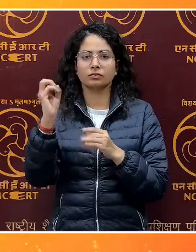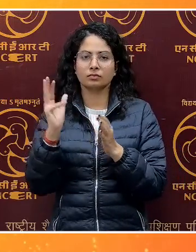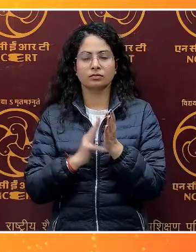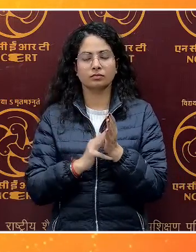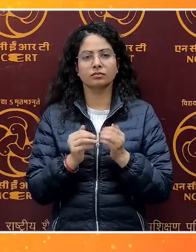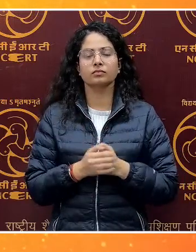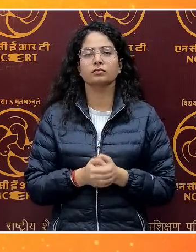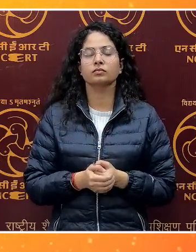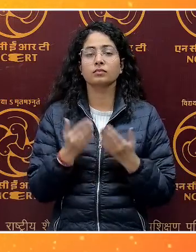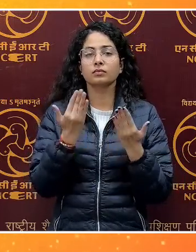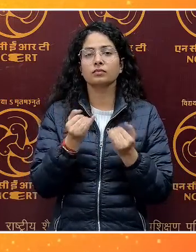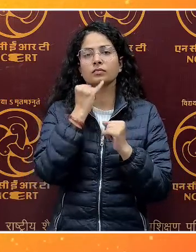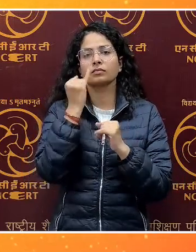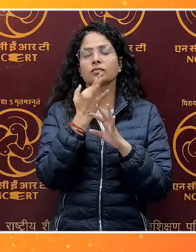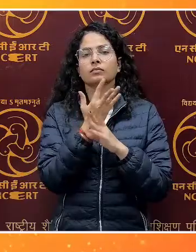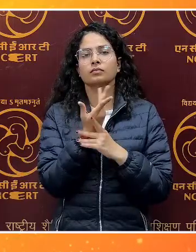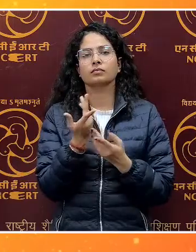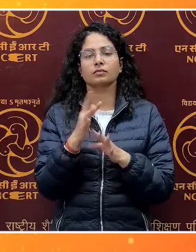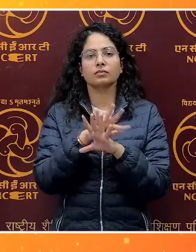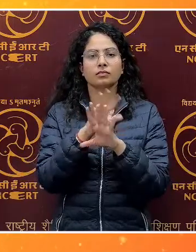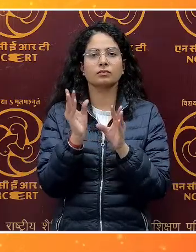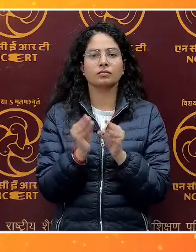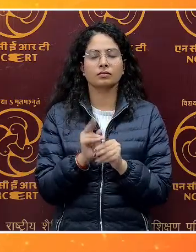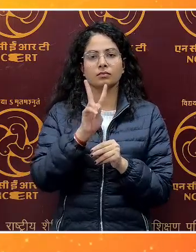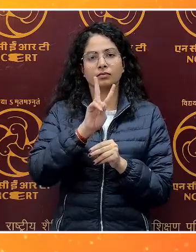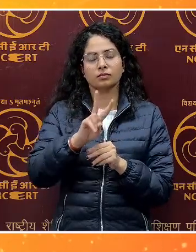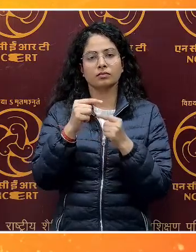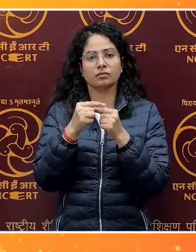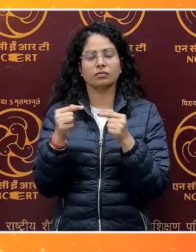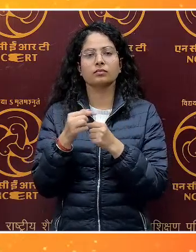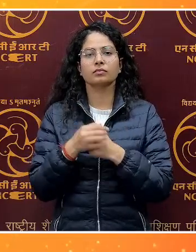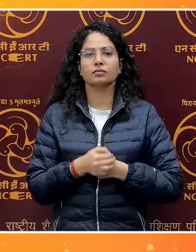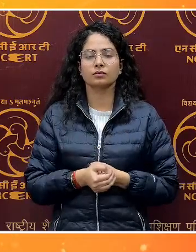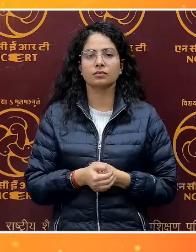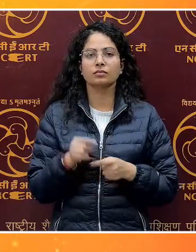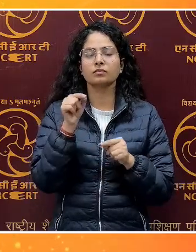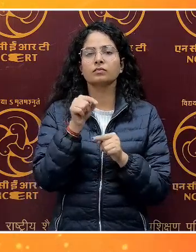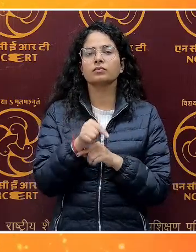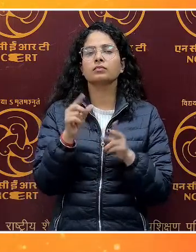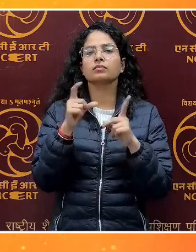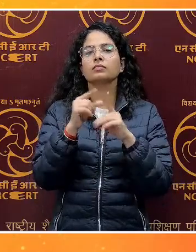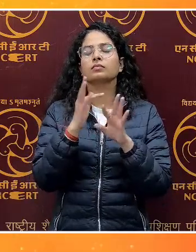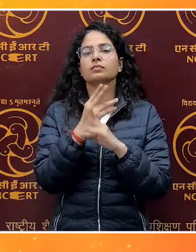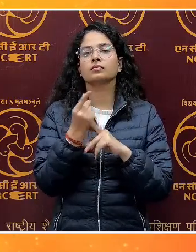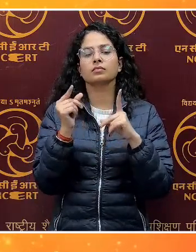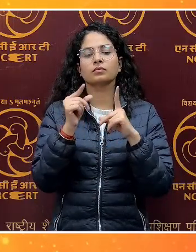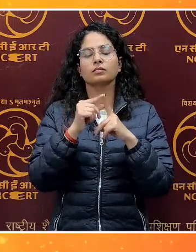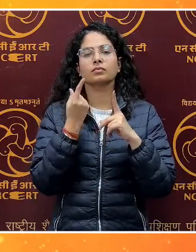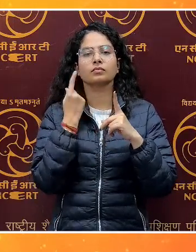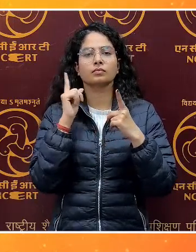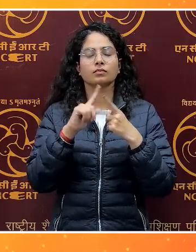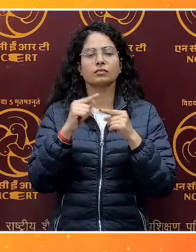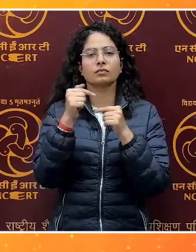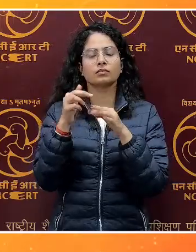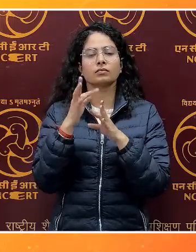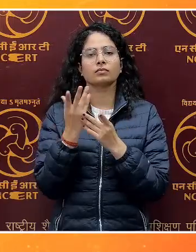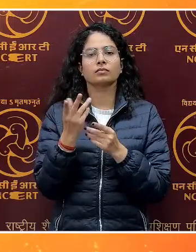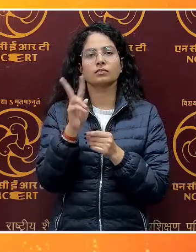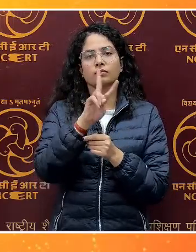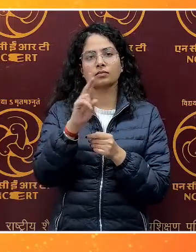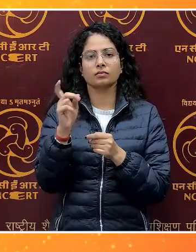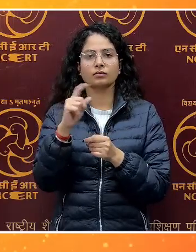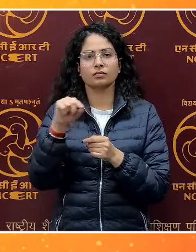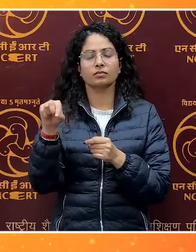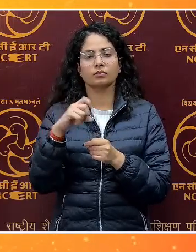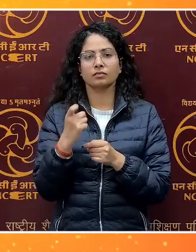centimeters. Find the total volume of the solid. Here we are supposed to use pi is equal to 22 upon 7.